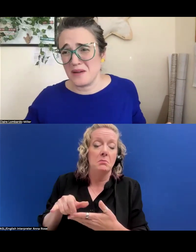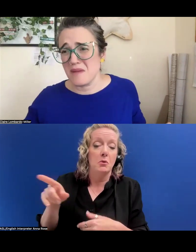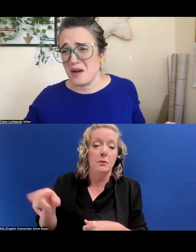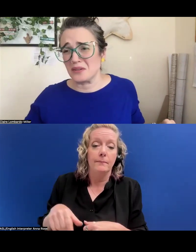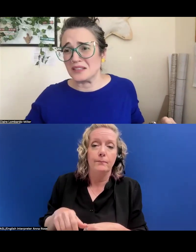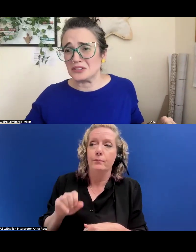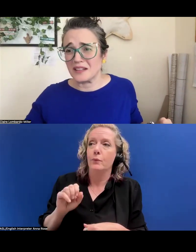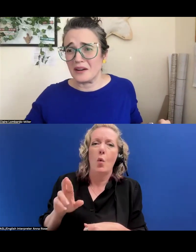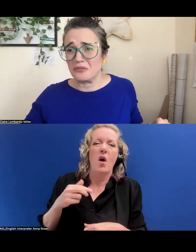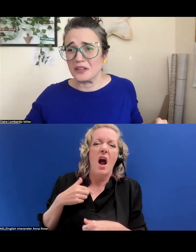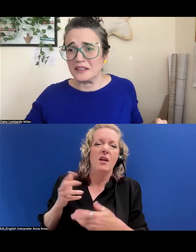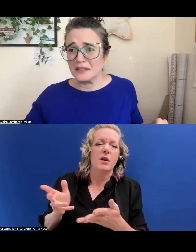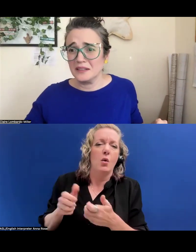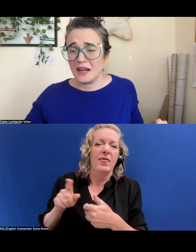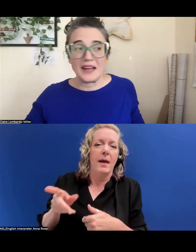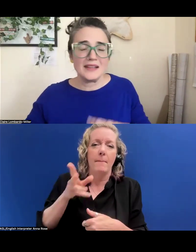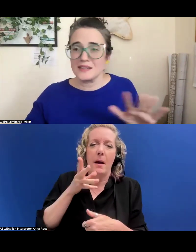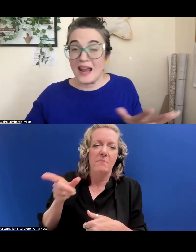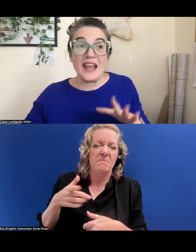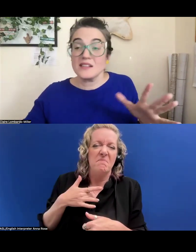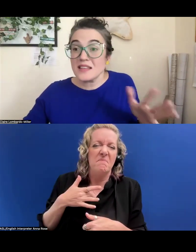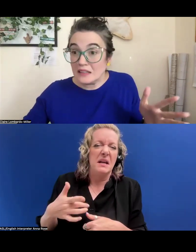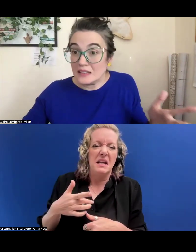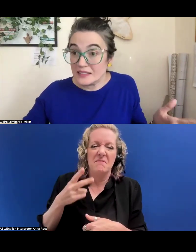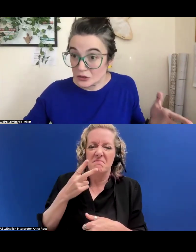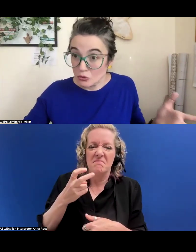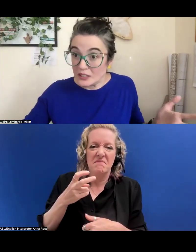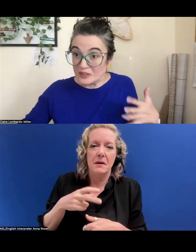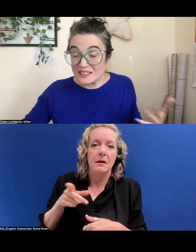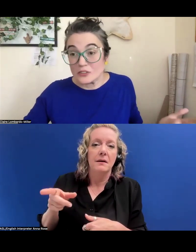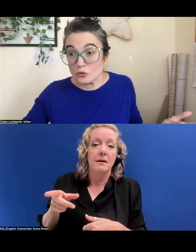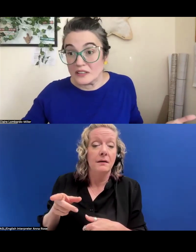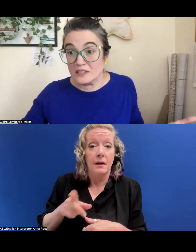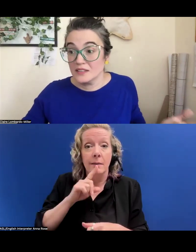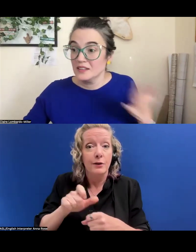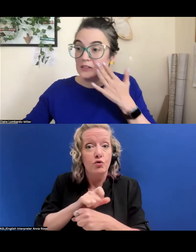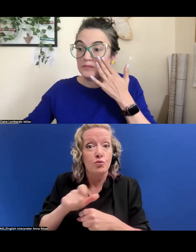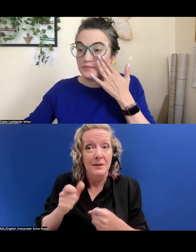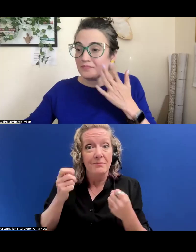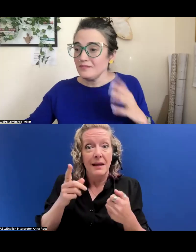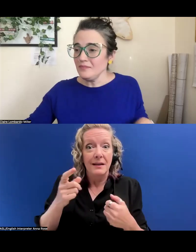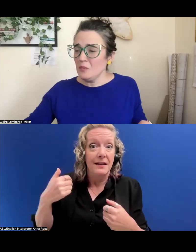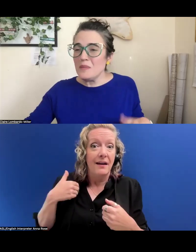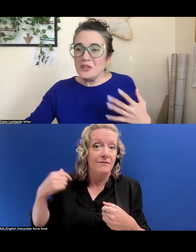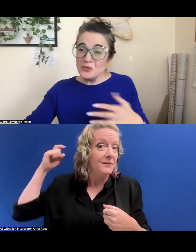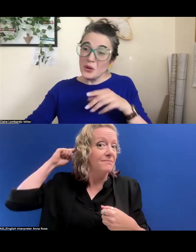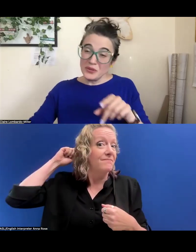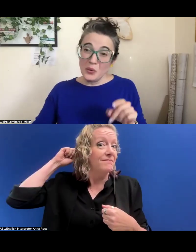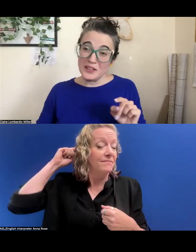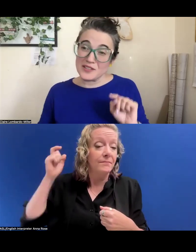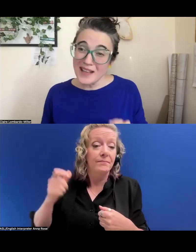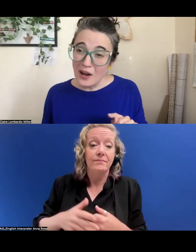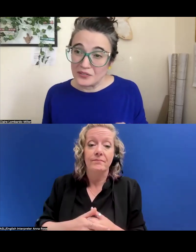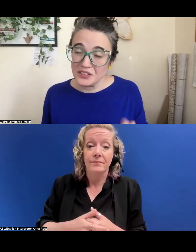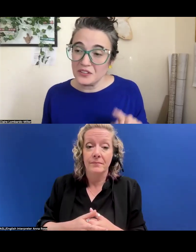with that mom. I don't think she's cut out for it. I hate to say that these things are real, but these things are real. Maybe you don't know